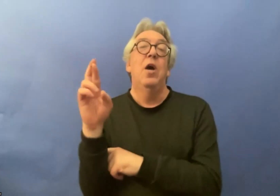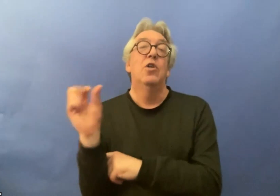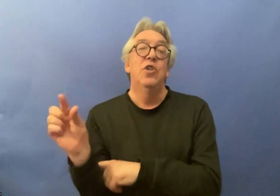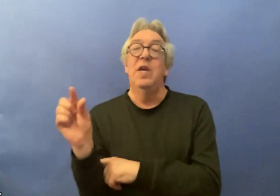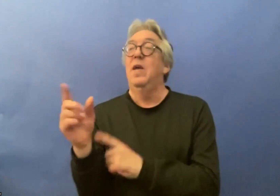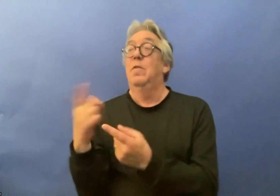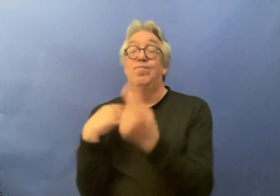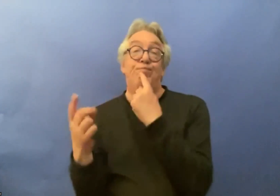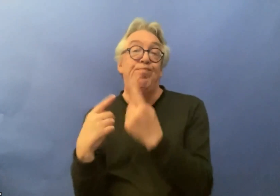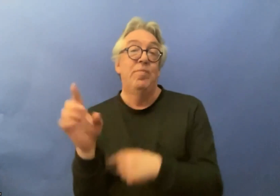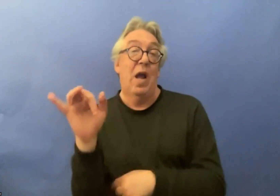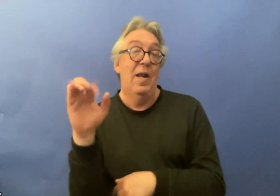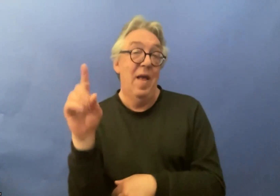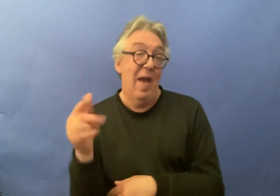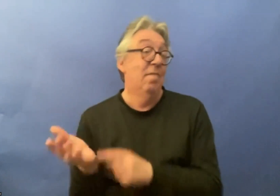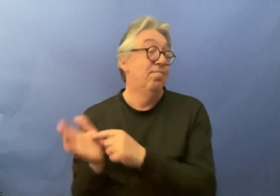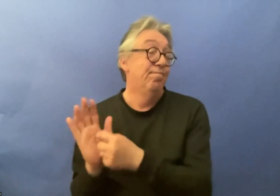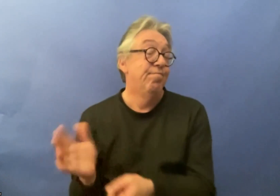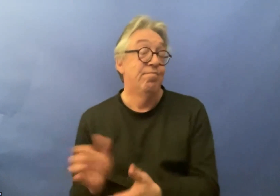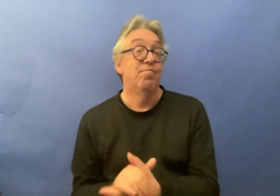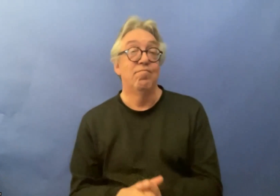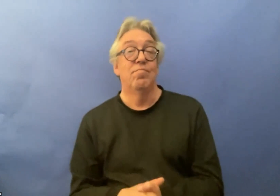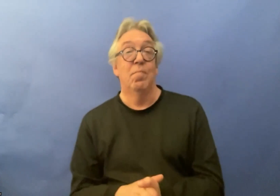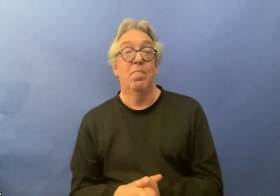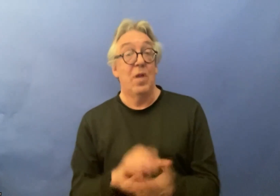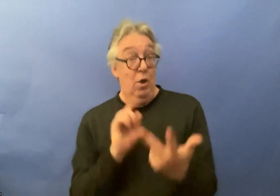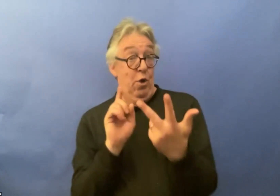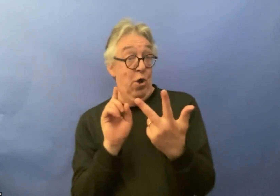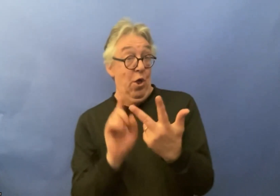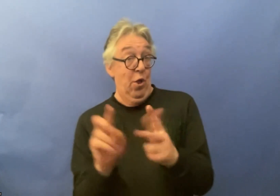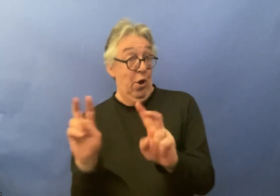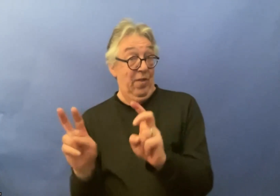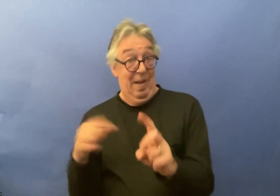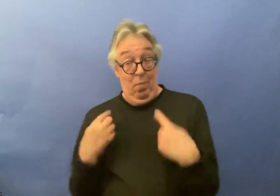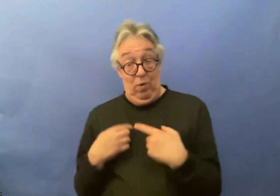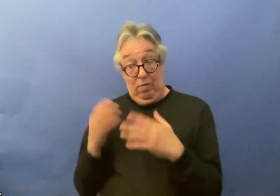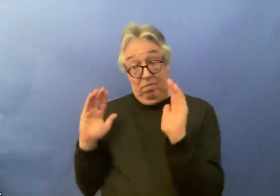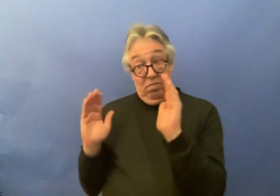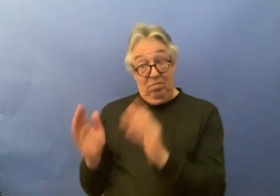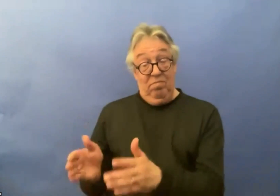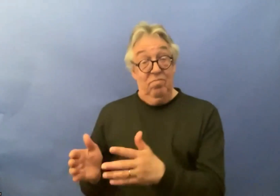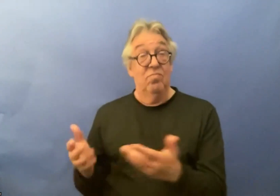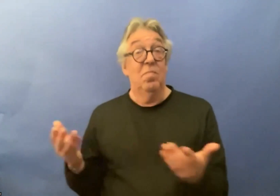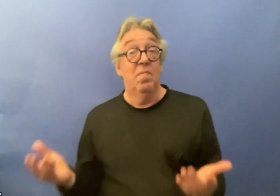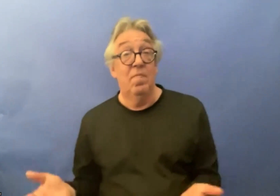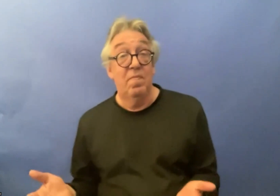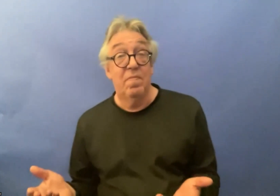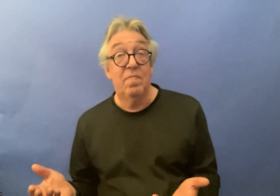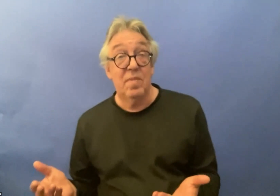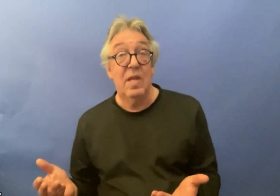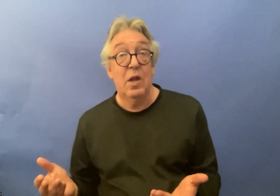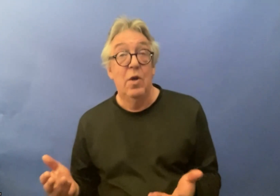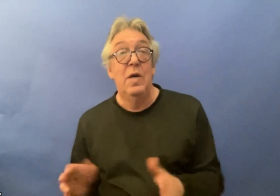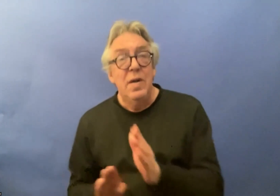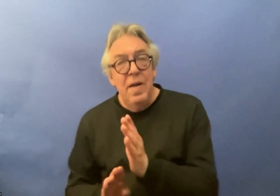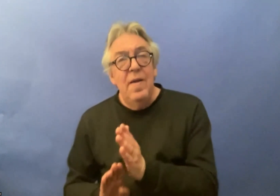for example. And then the last area is about increasing and improving